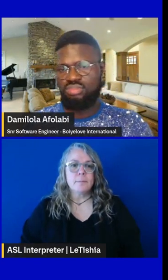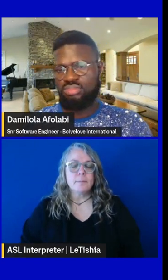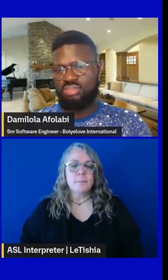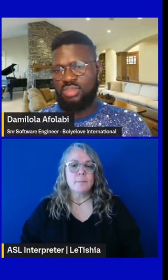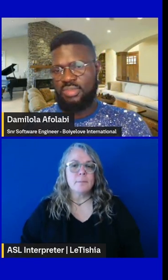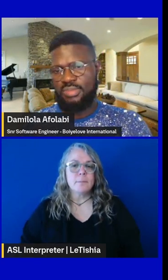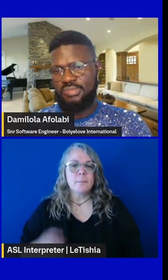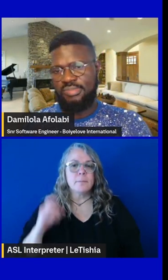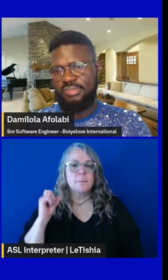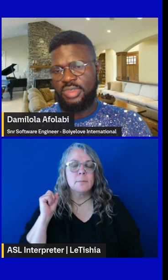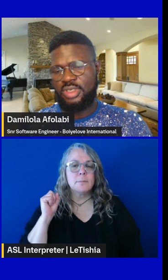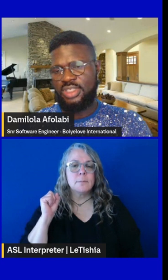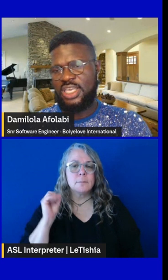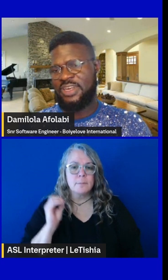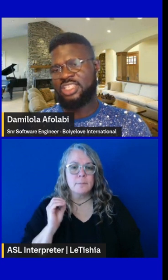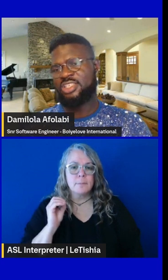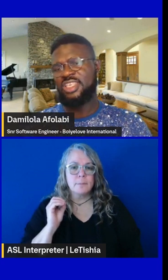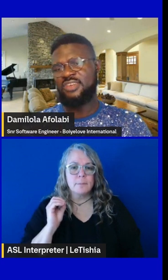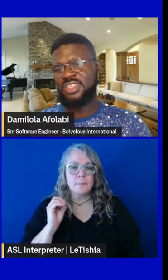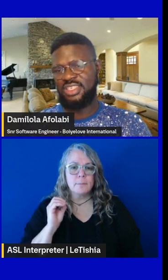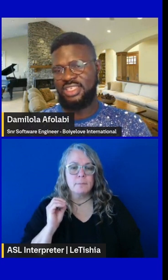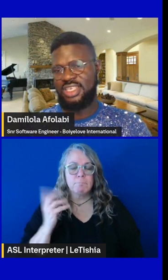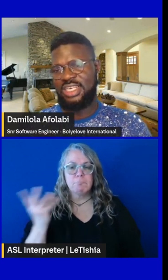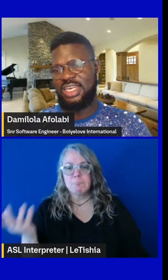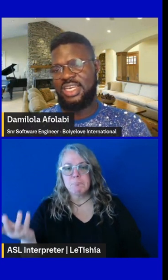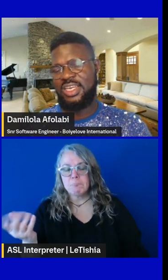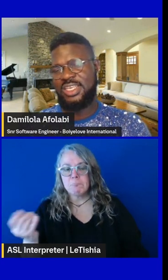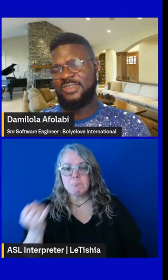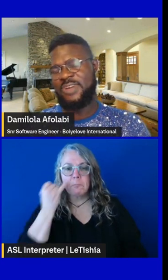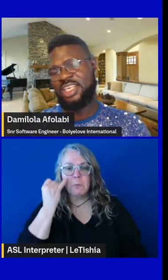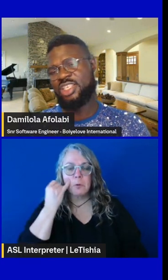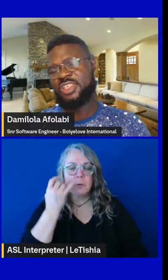So say a financial service